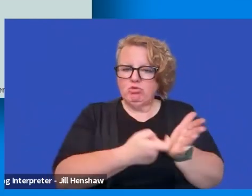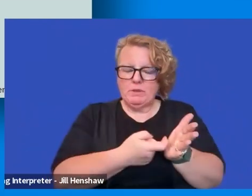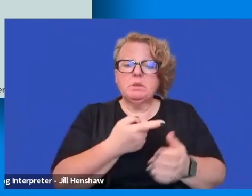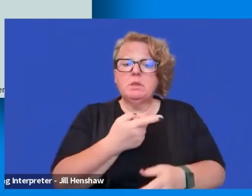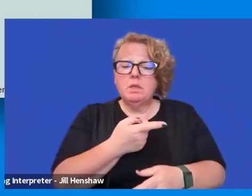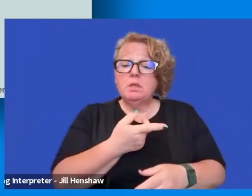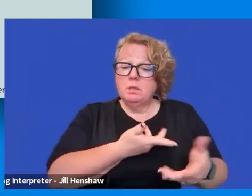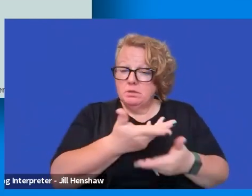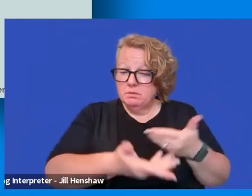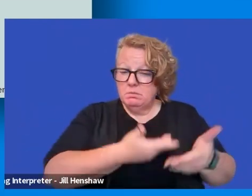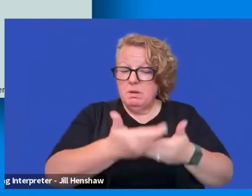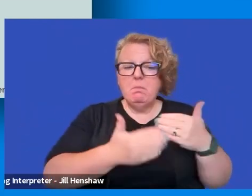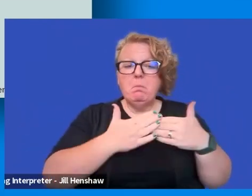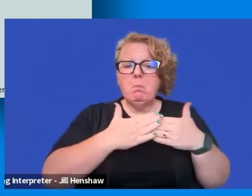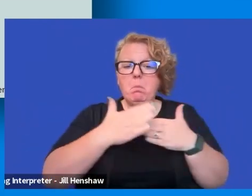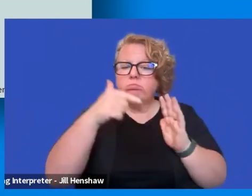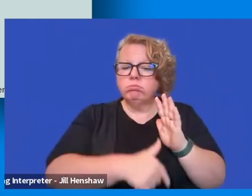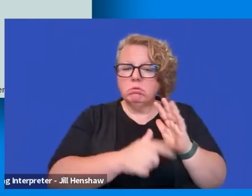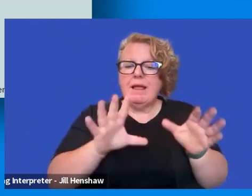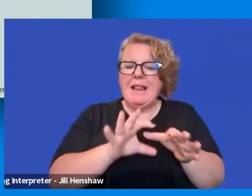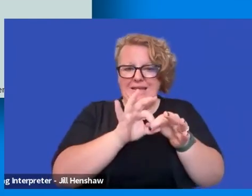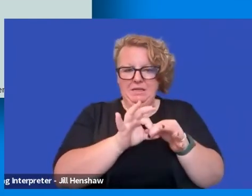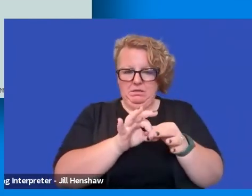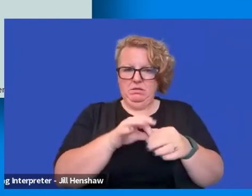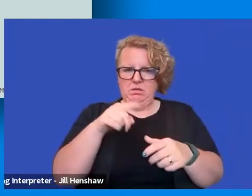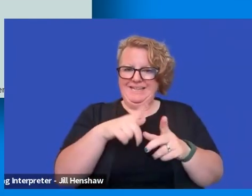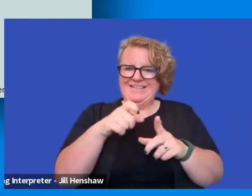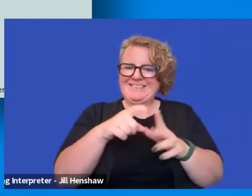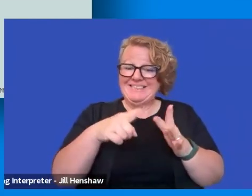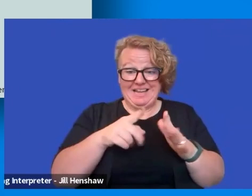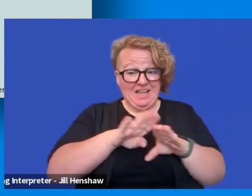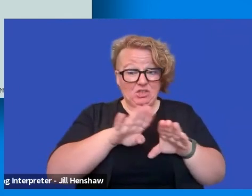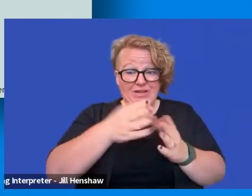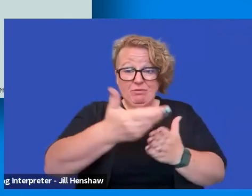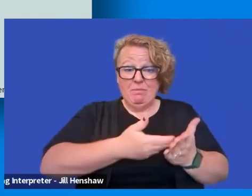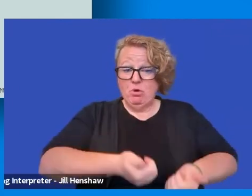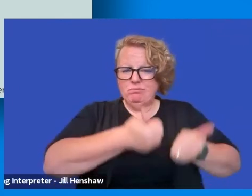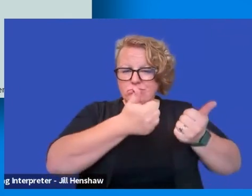to speak in a bit more detail about our effective EDI training report.